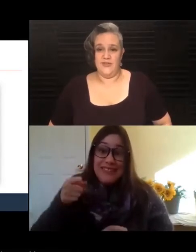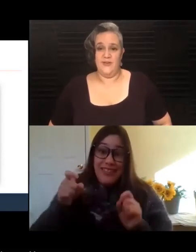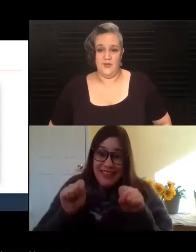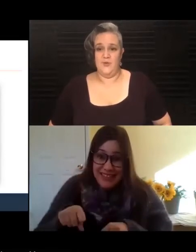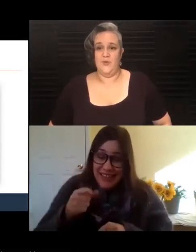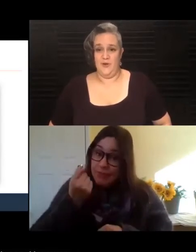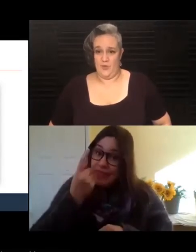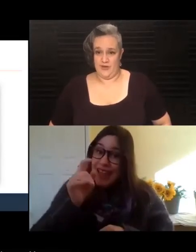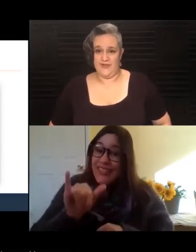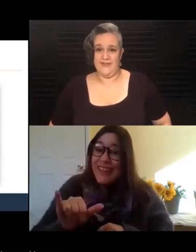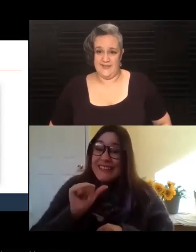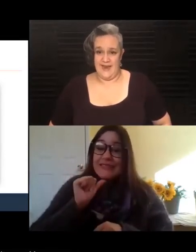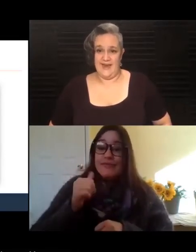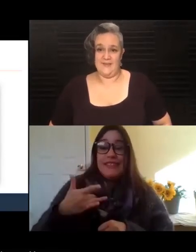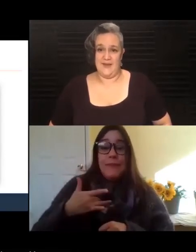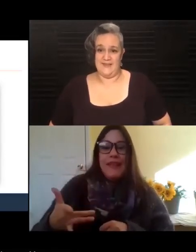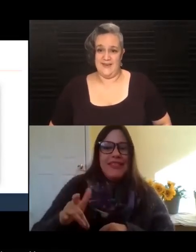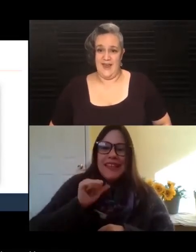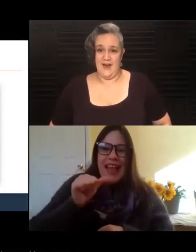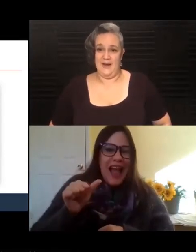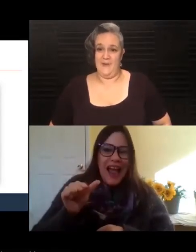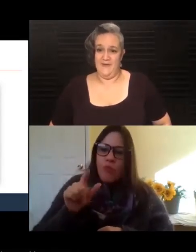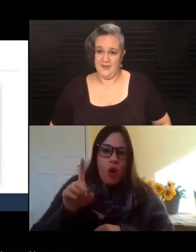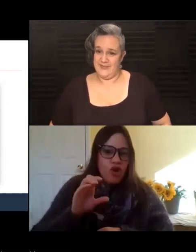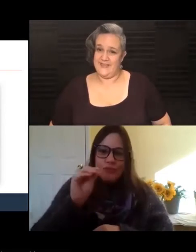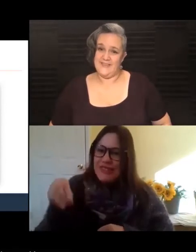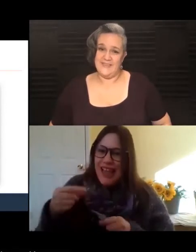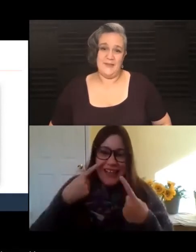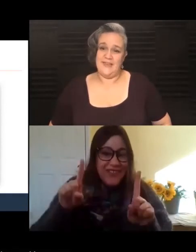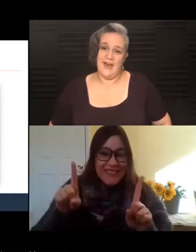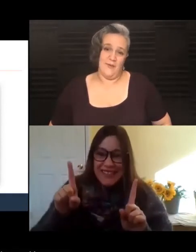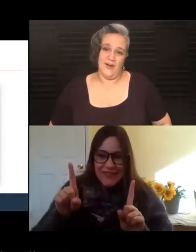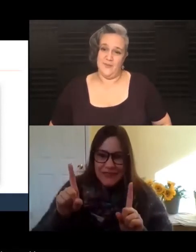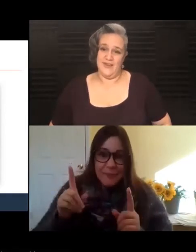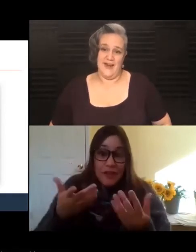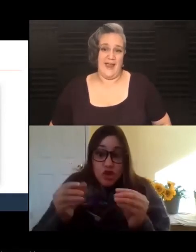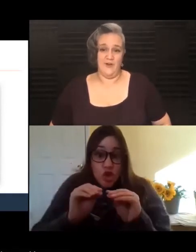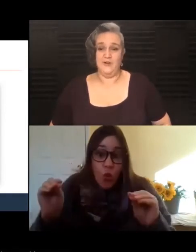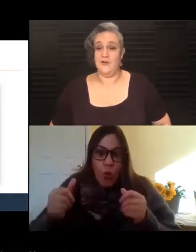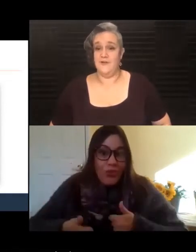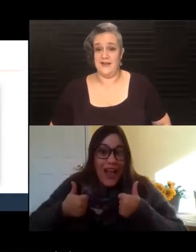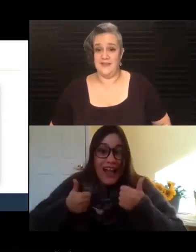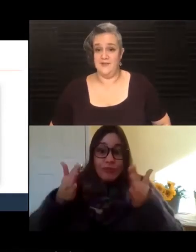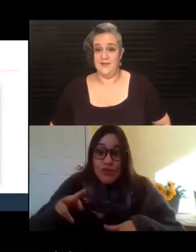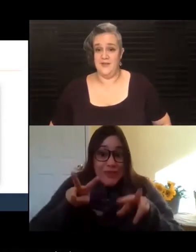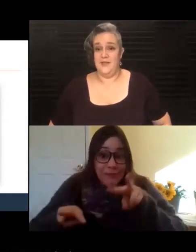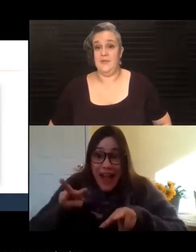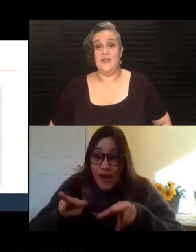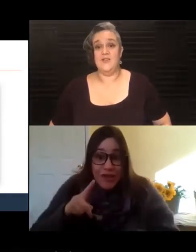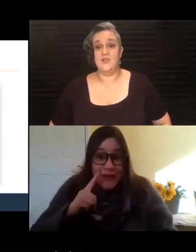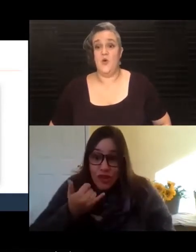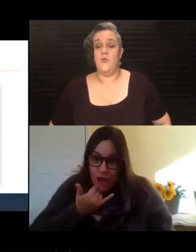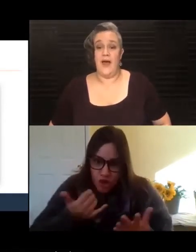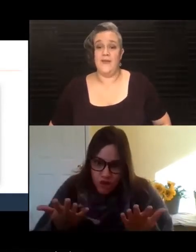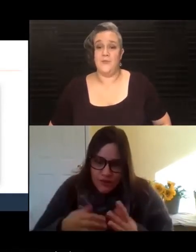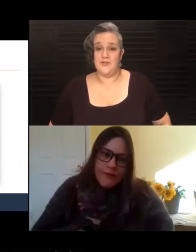word into the written word instead as best as it can. But however, it's typically not 100% accurate or effective because